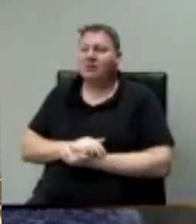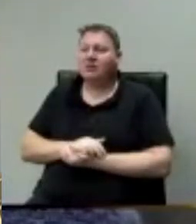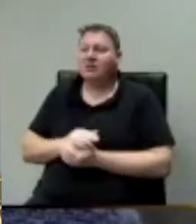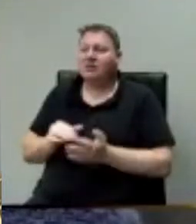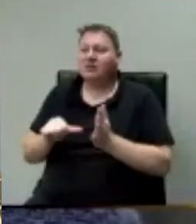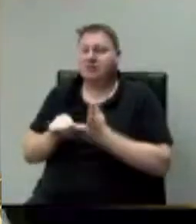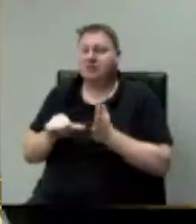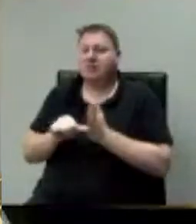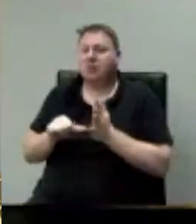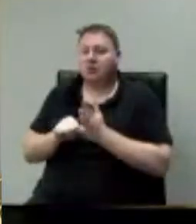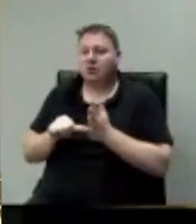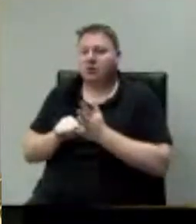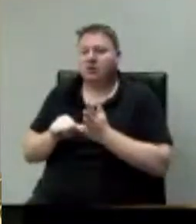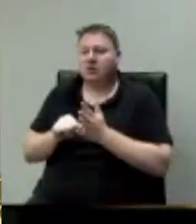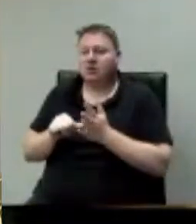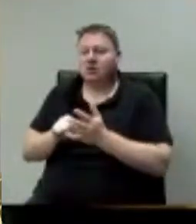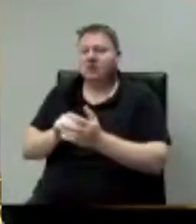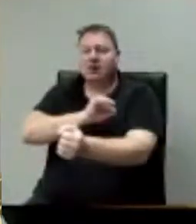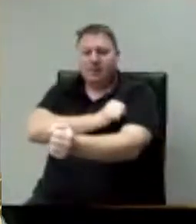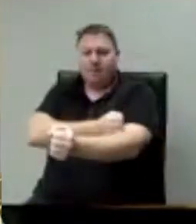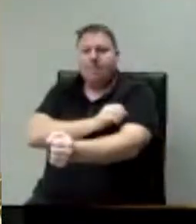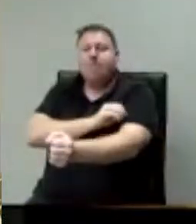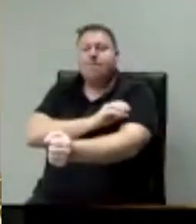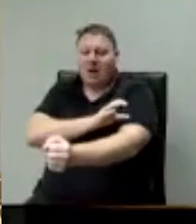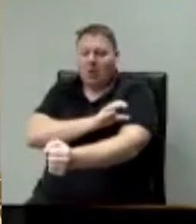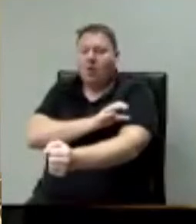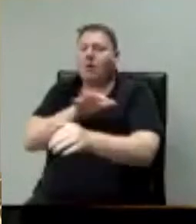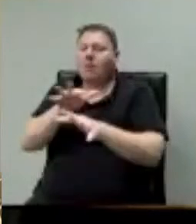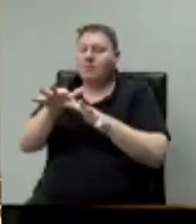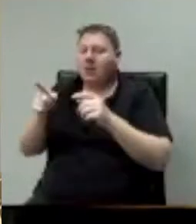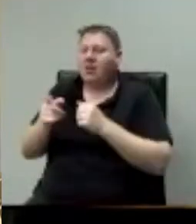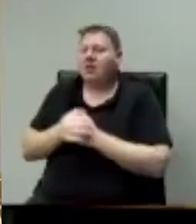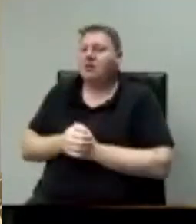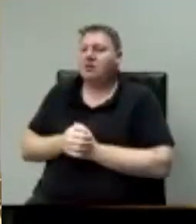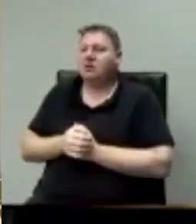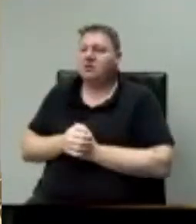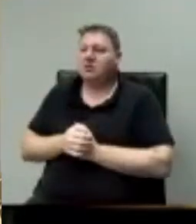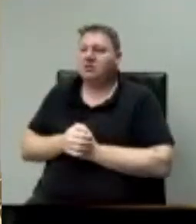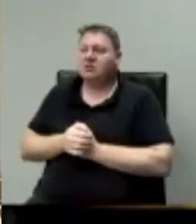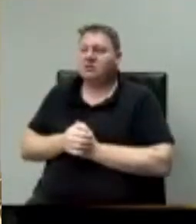It's important to empower each other on some of the things.